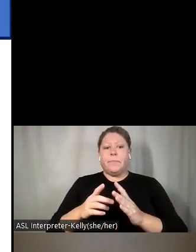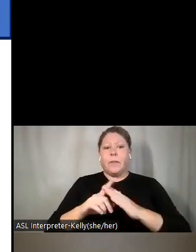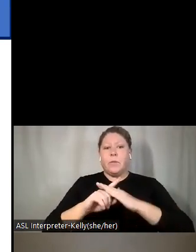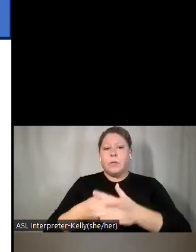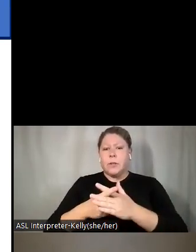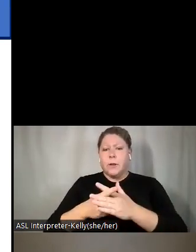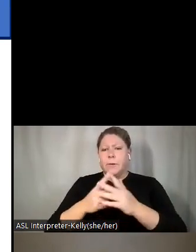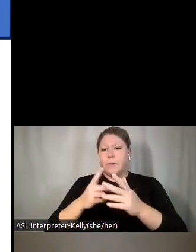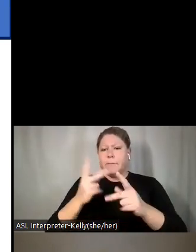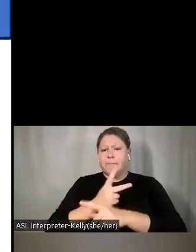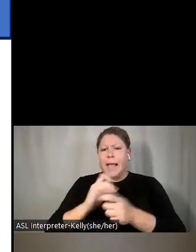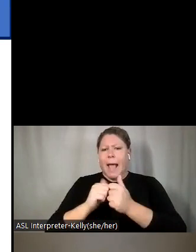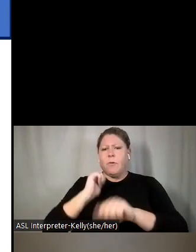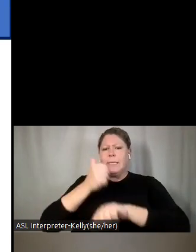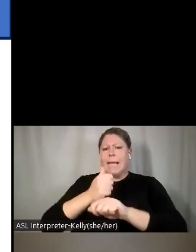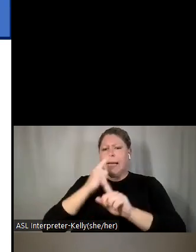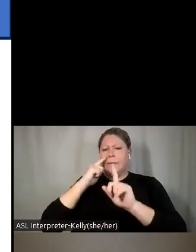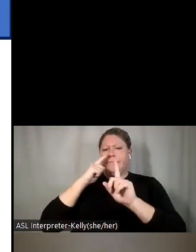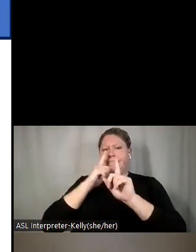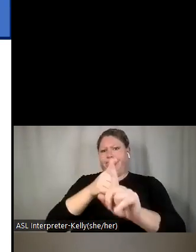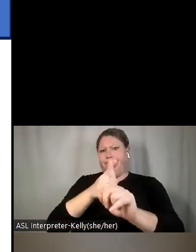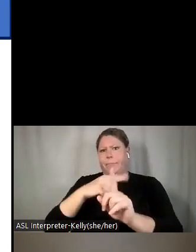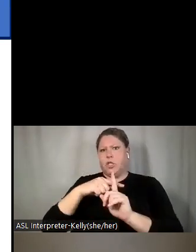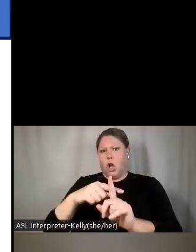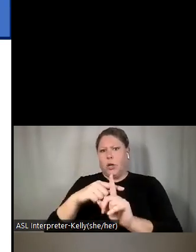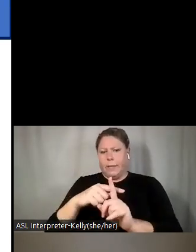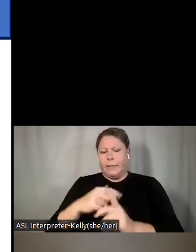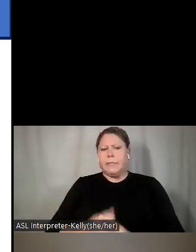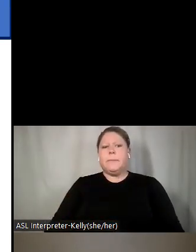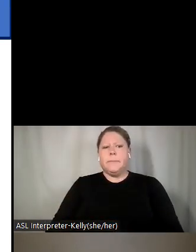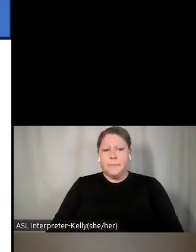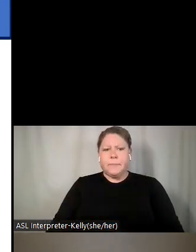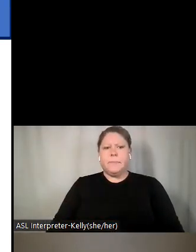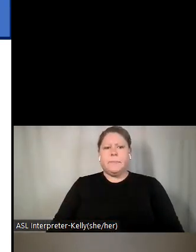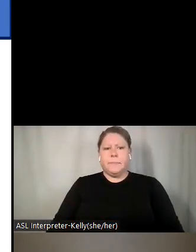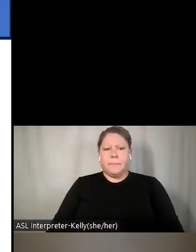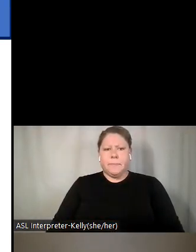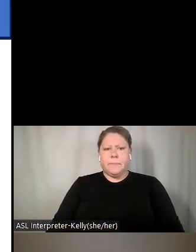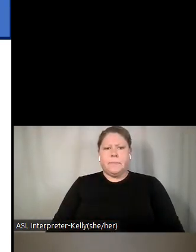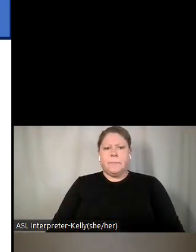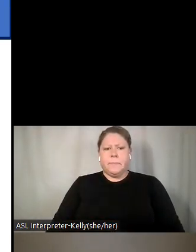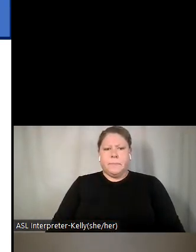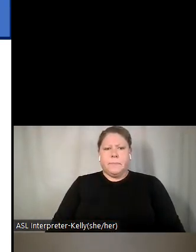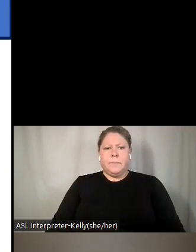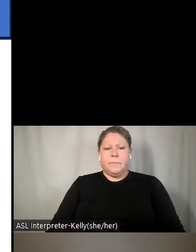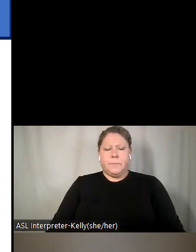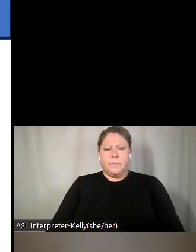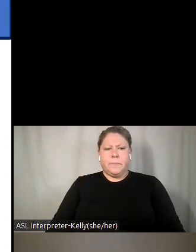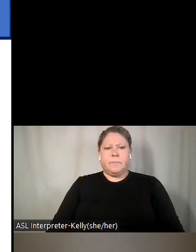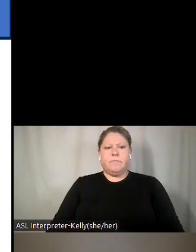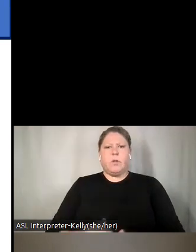targets around a lot of these different lean and quality improvement, different types of measures. So looking at